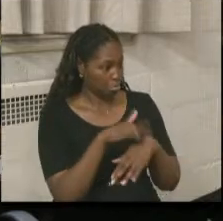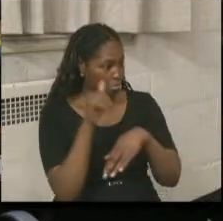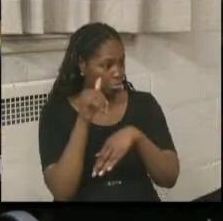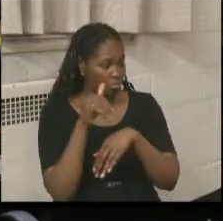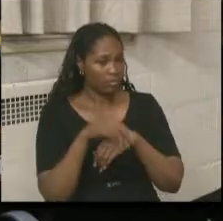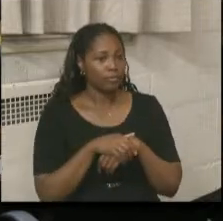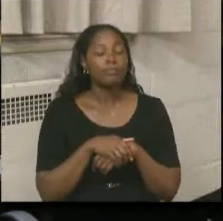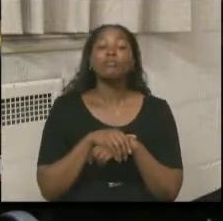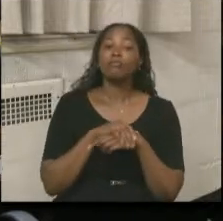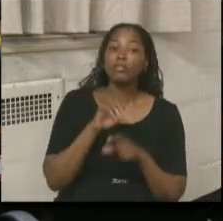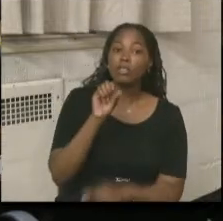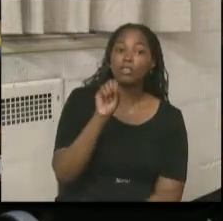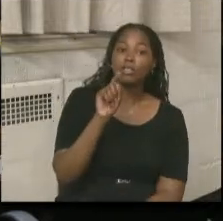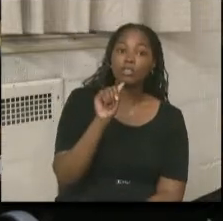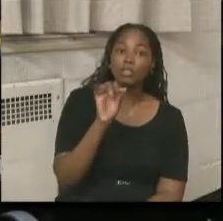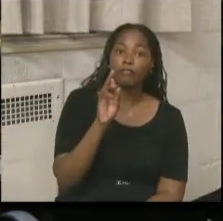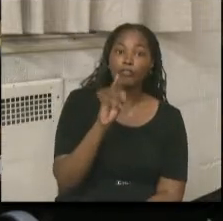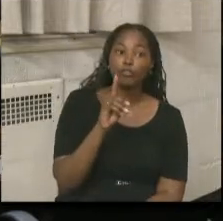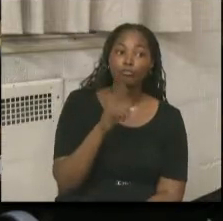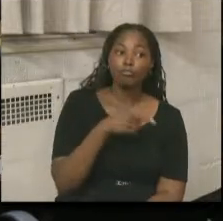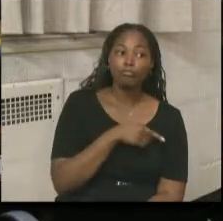Mrs. Adam Saffron?